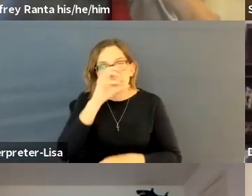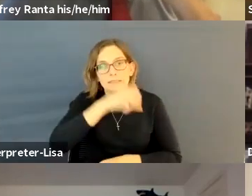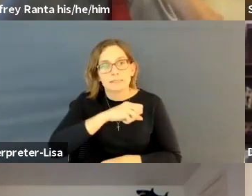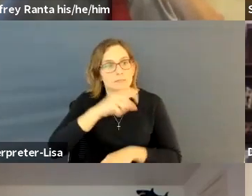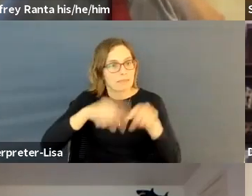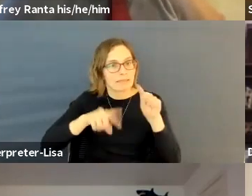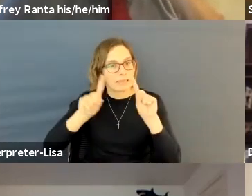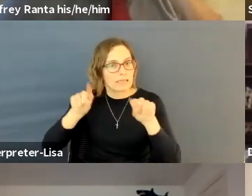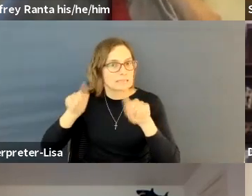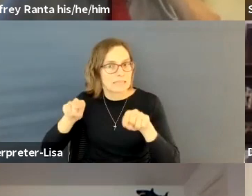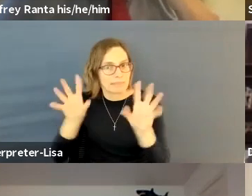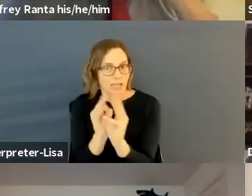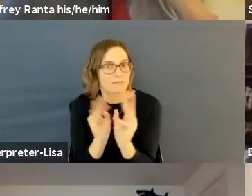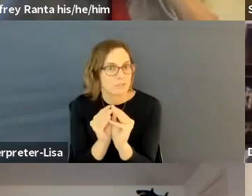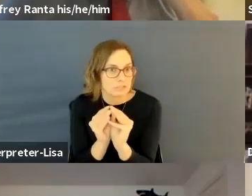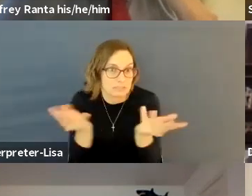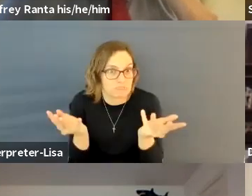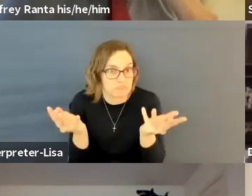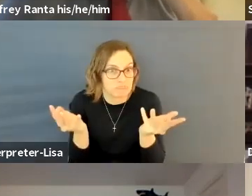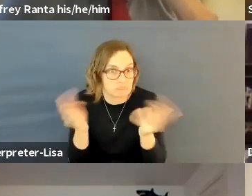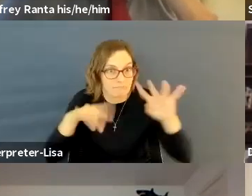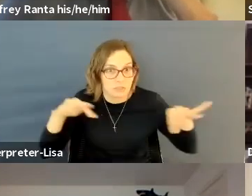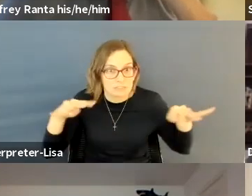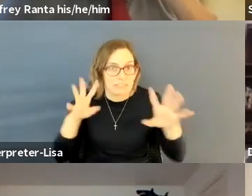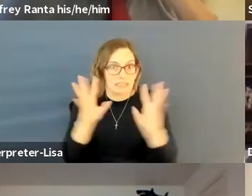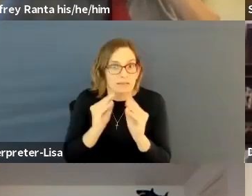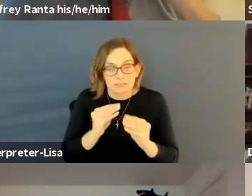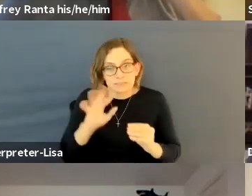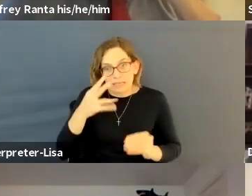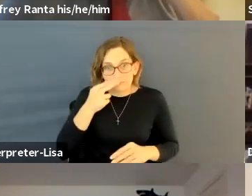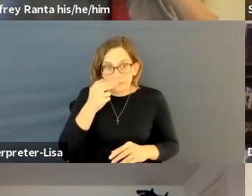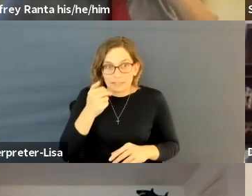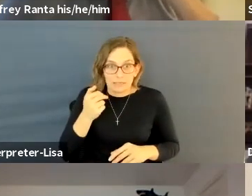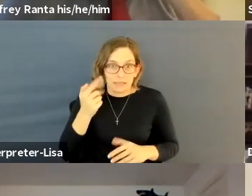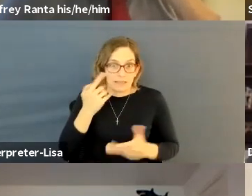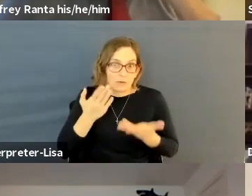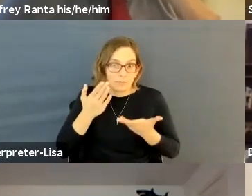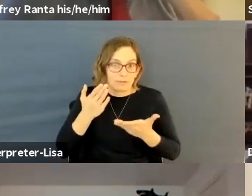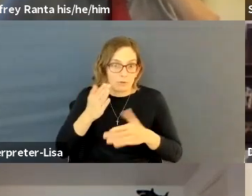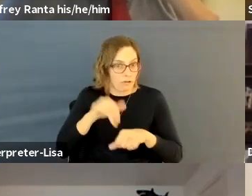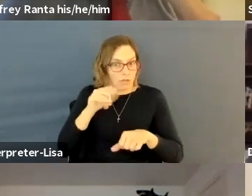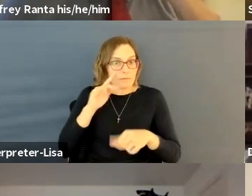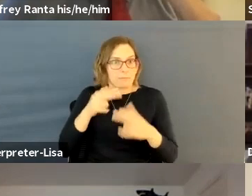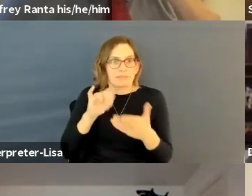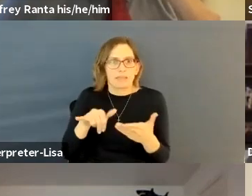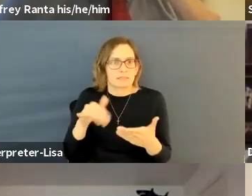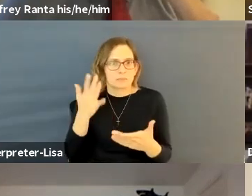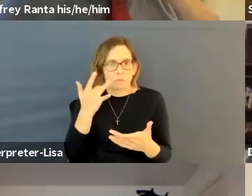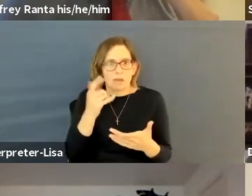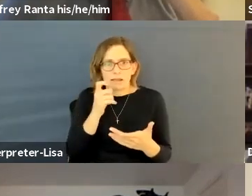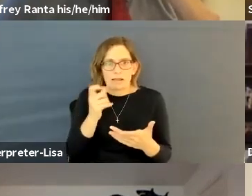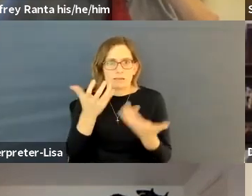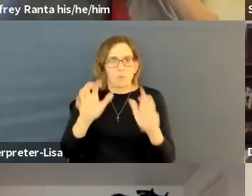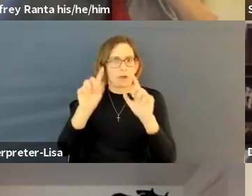the conference, like yes. These conferences. I mean, to me, that's just really funny. I think I would have called them out right away on that and been like, well, why don't you want